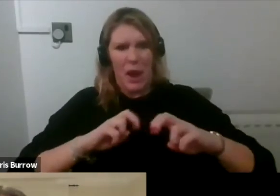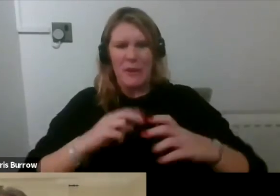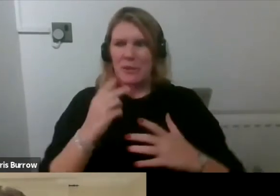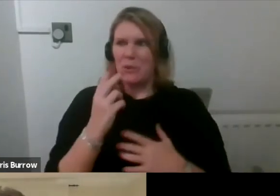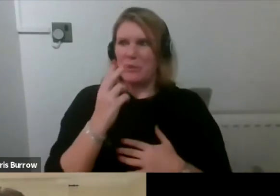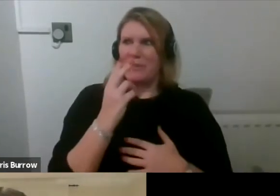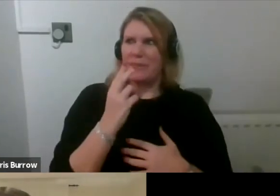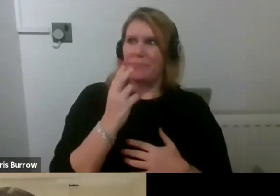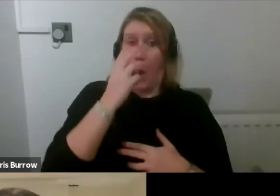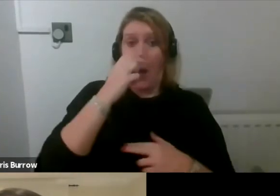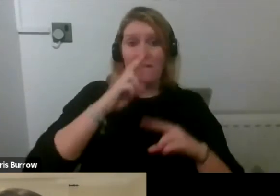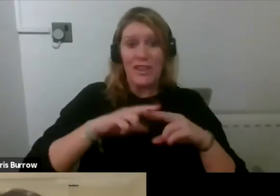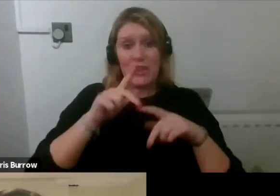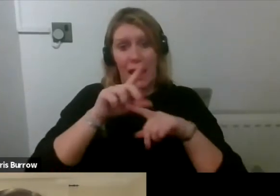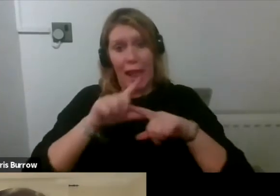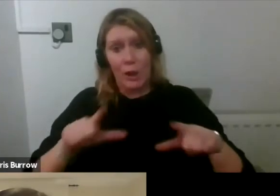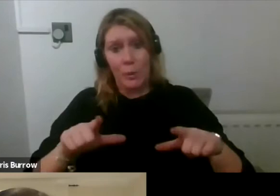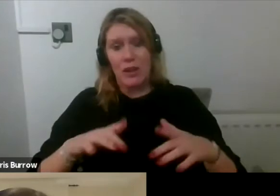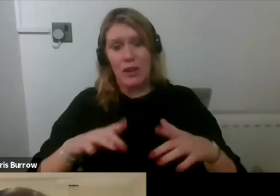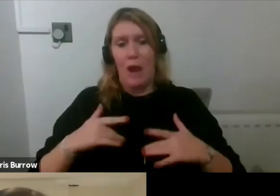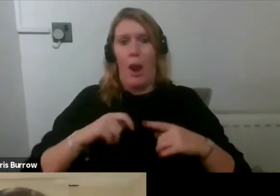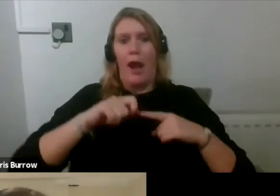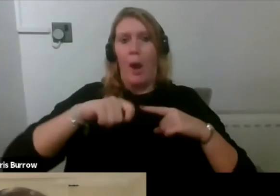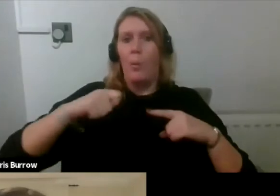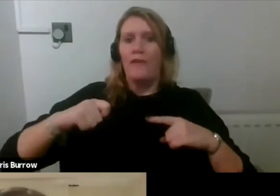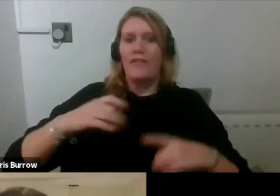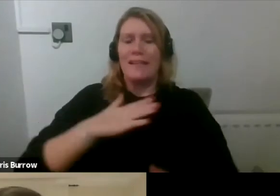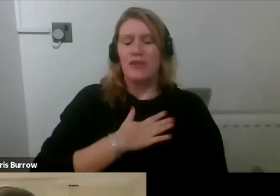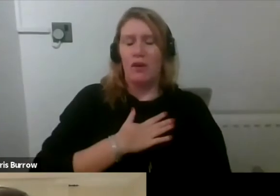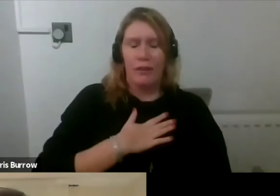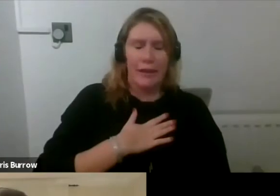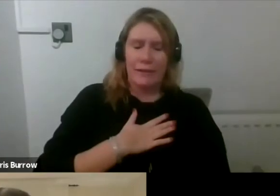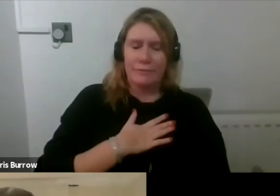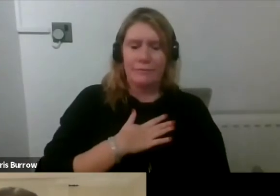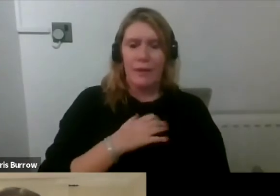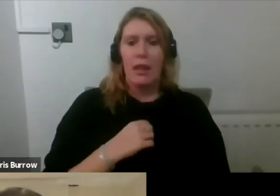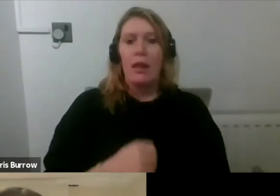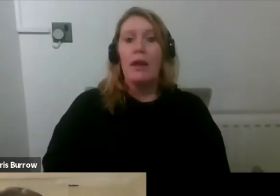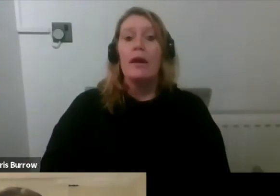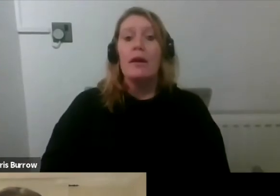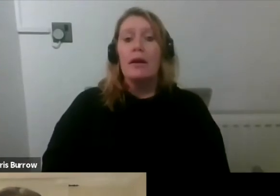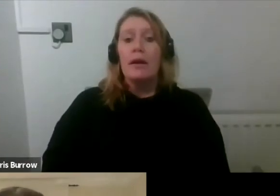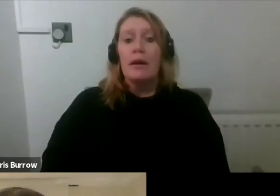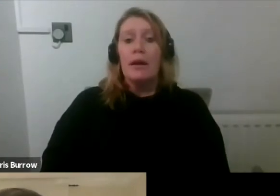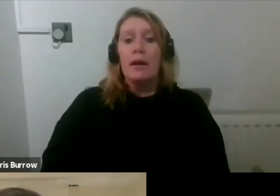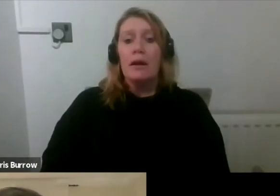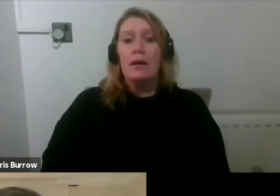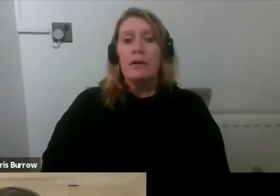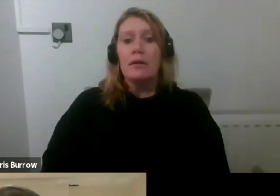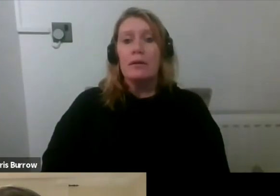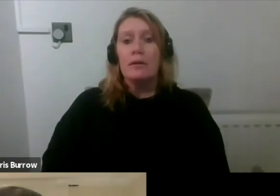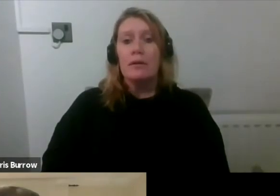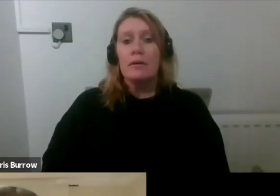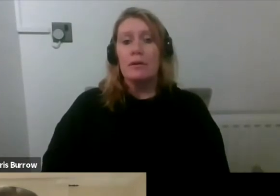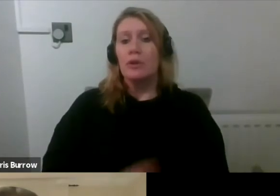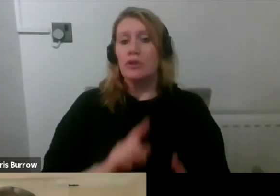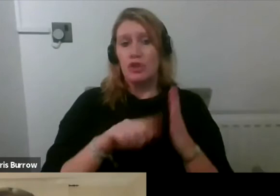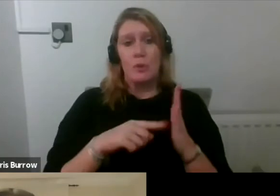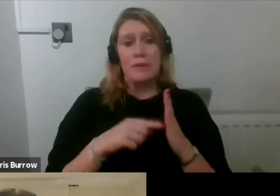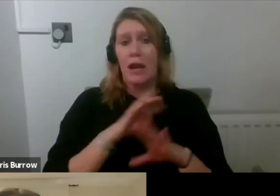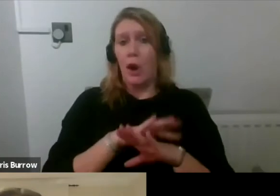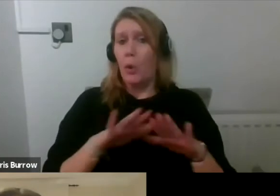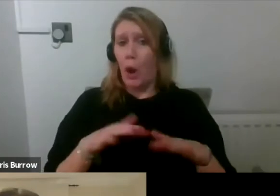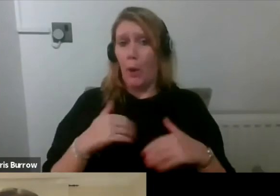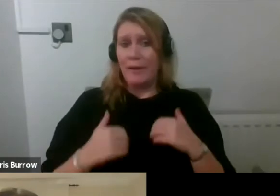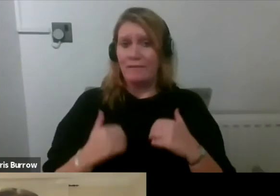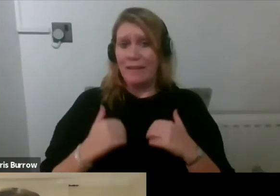were kind of great fun. Sorry, I'm waffling a bit, but I can't remember the question. It's all absolutely fascinating stuff, but I do want to make sure